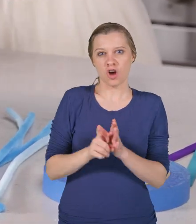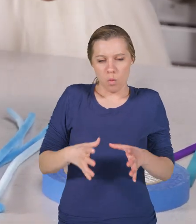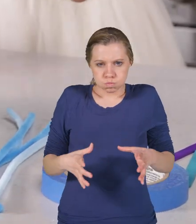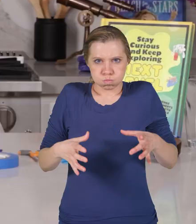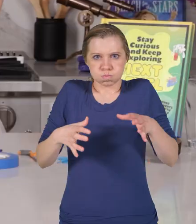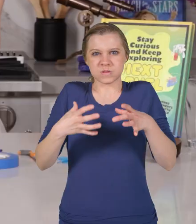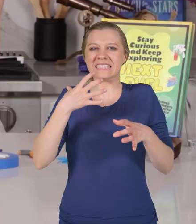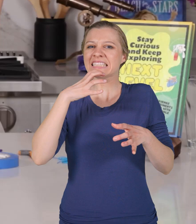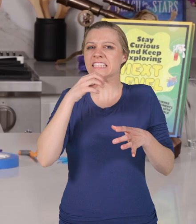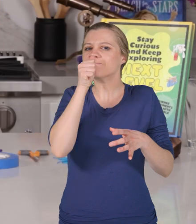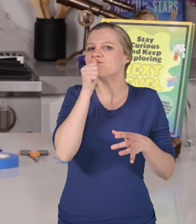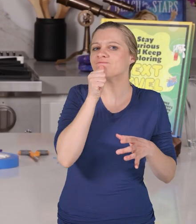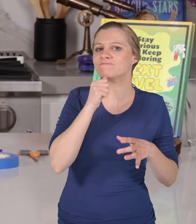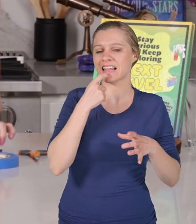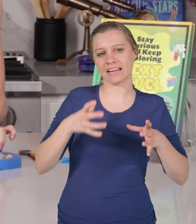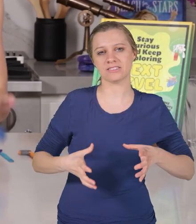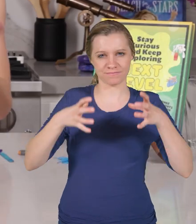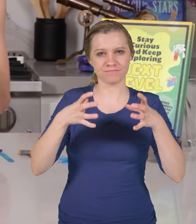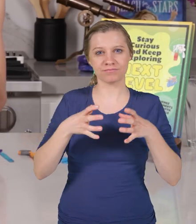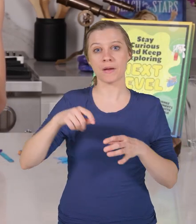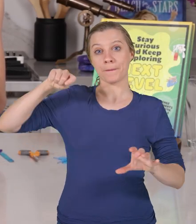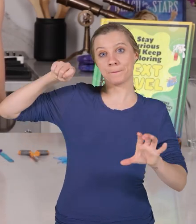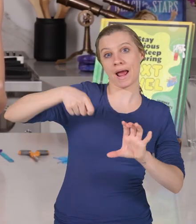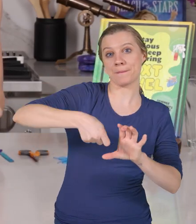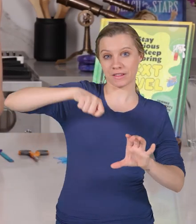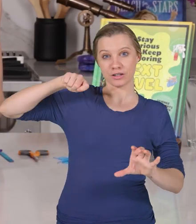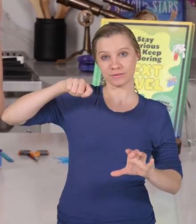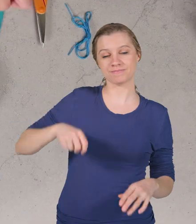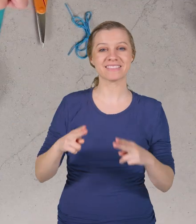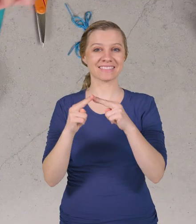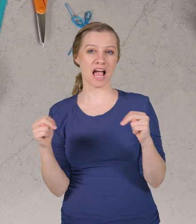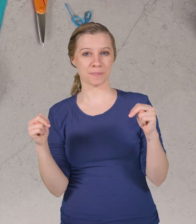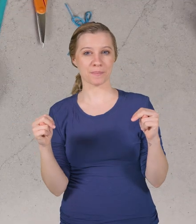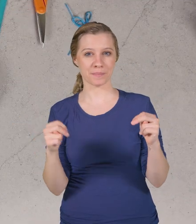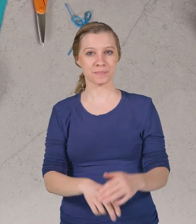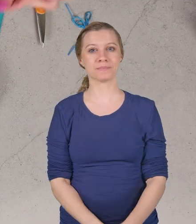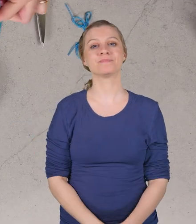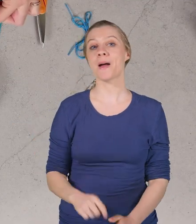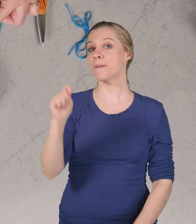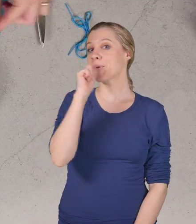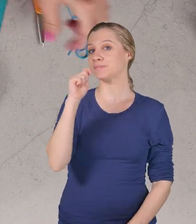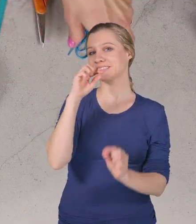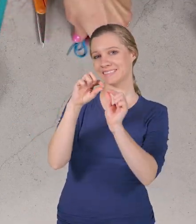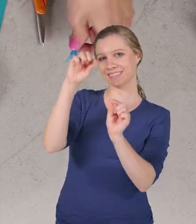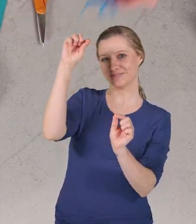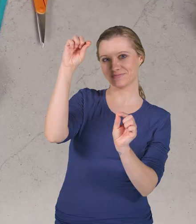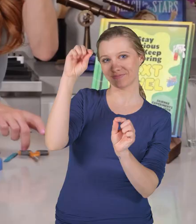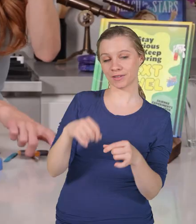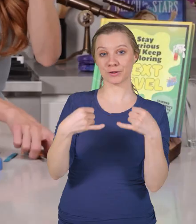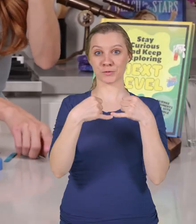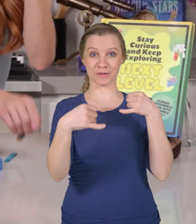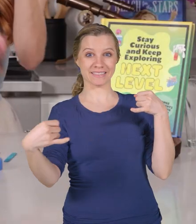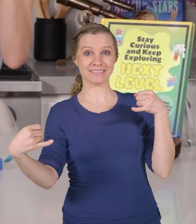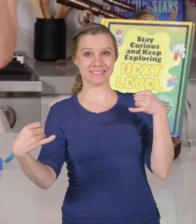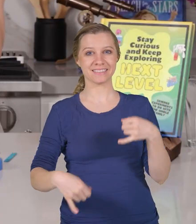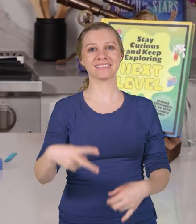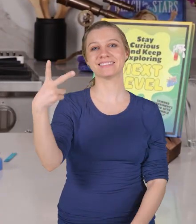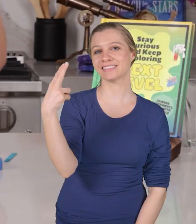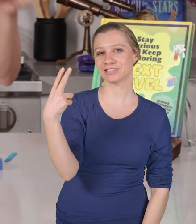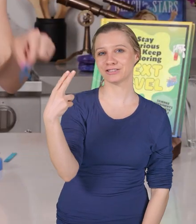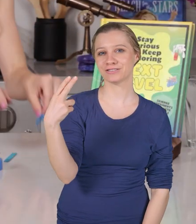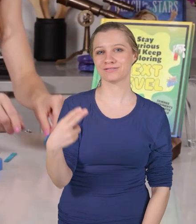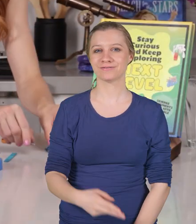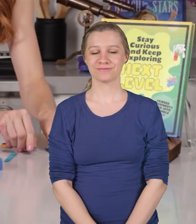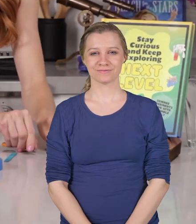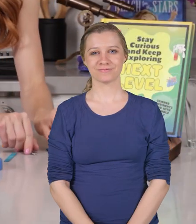heat-resistant glass, some pipe cleaners, some tape, some popsicle sticks, and some string